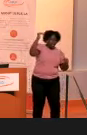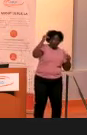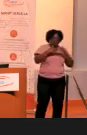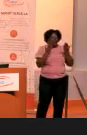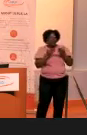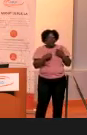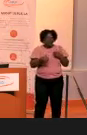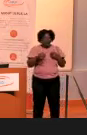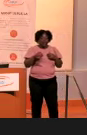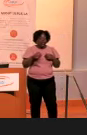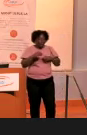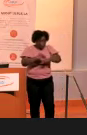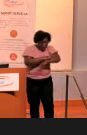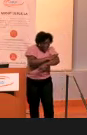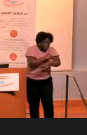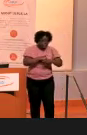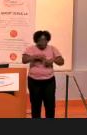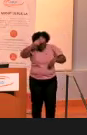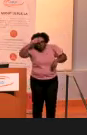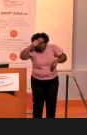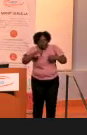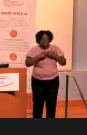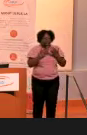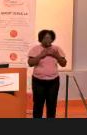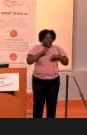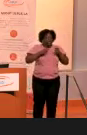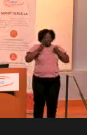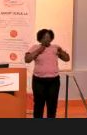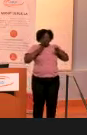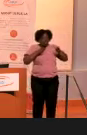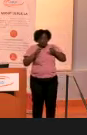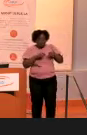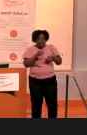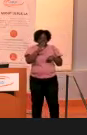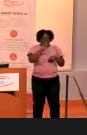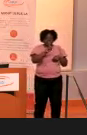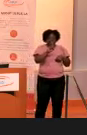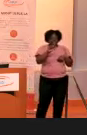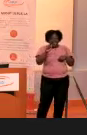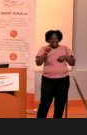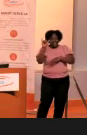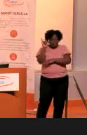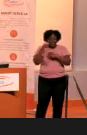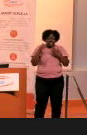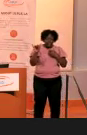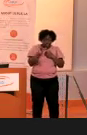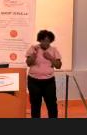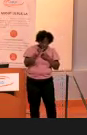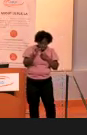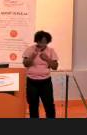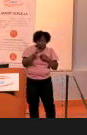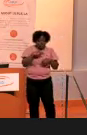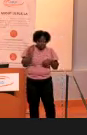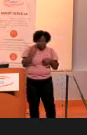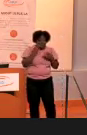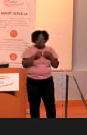arthritis, fevers that aren't controlled. SSA antibodies can also be a risk factor for